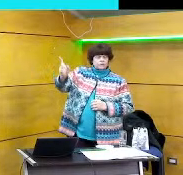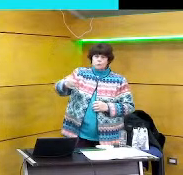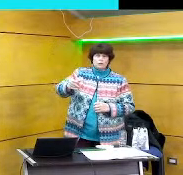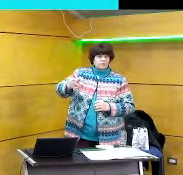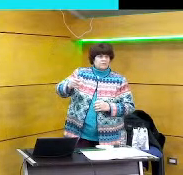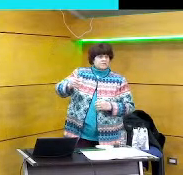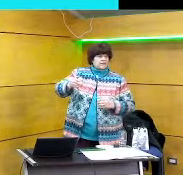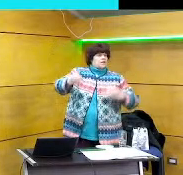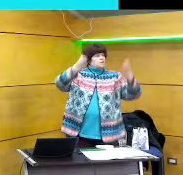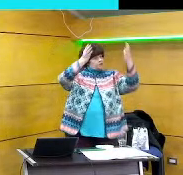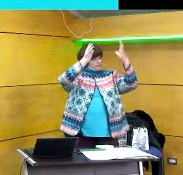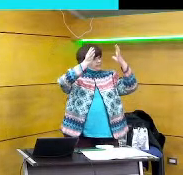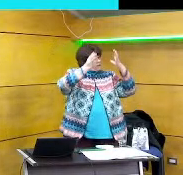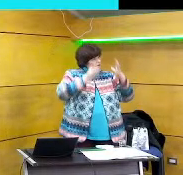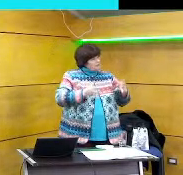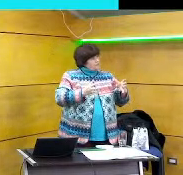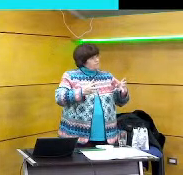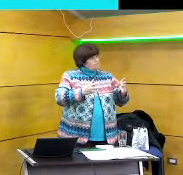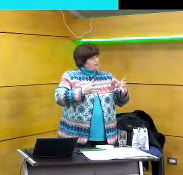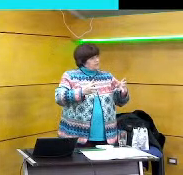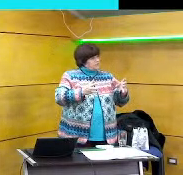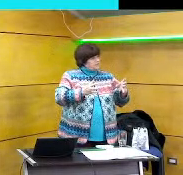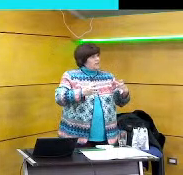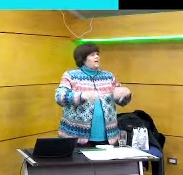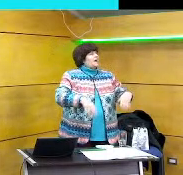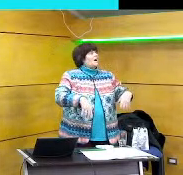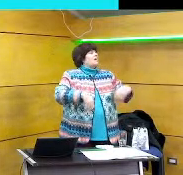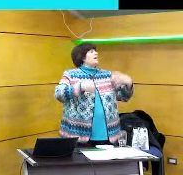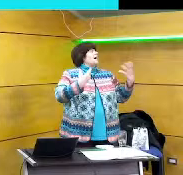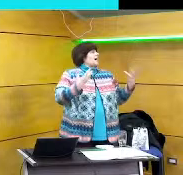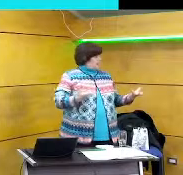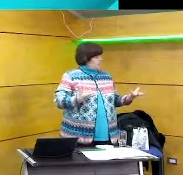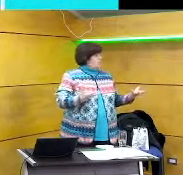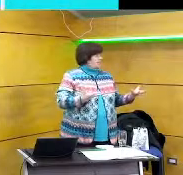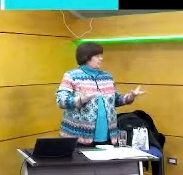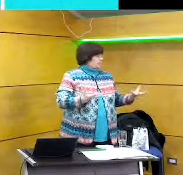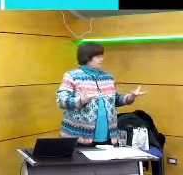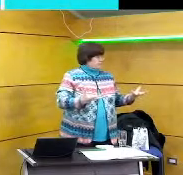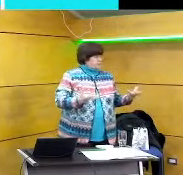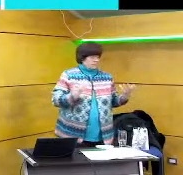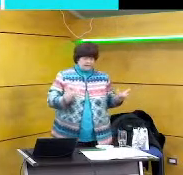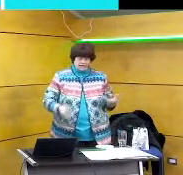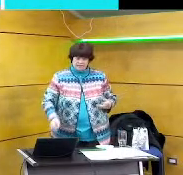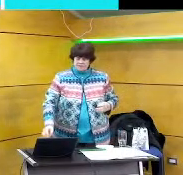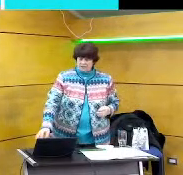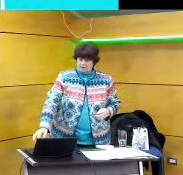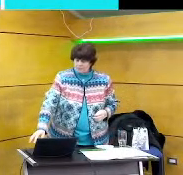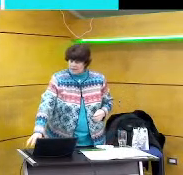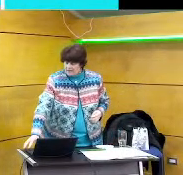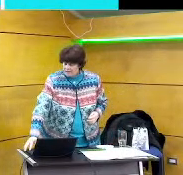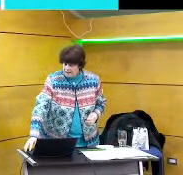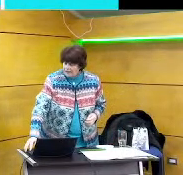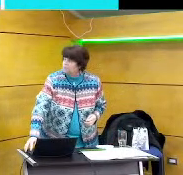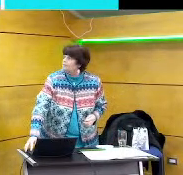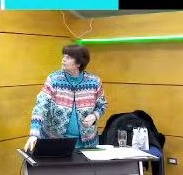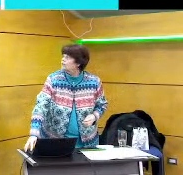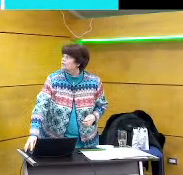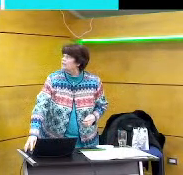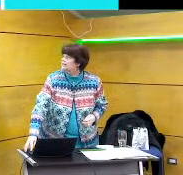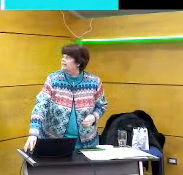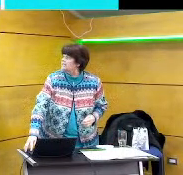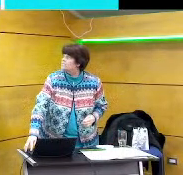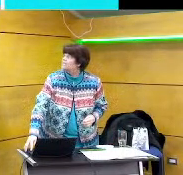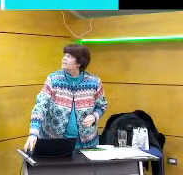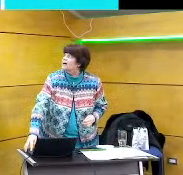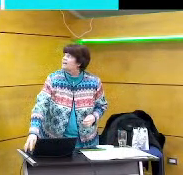4 schools, you're gonna get all the information on how to do the activity ahead of time,